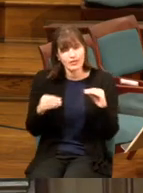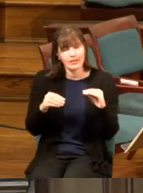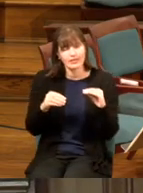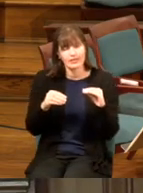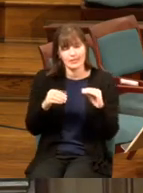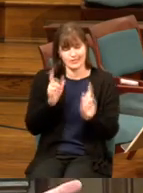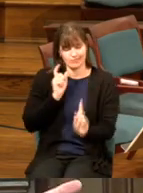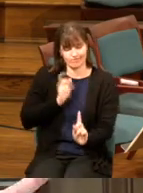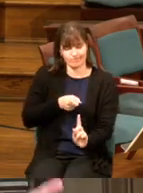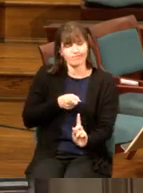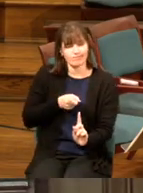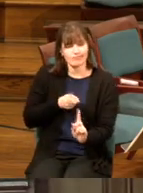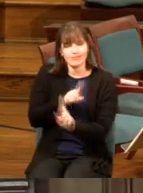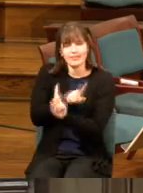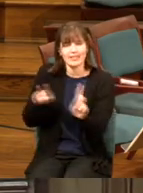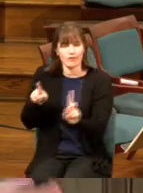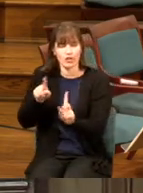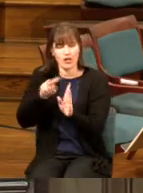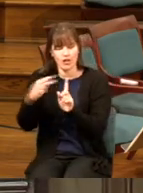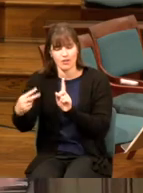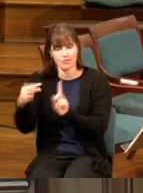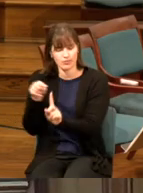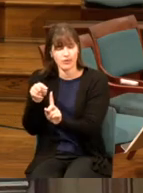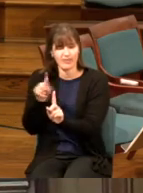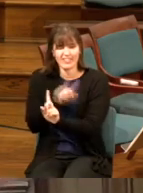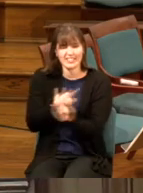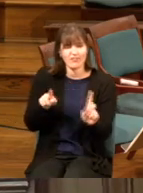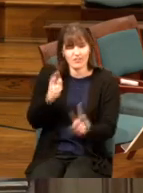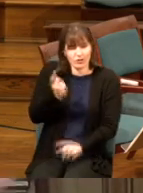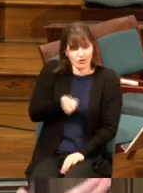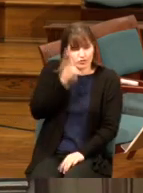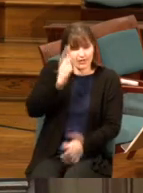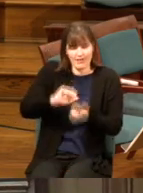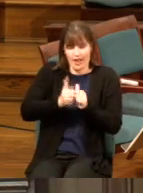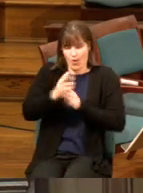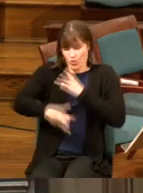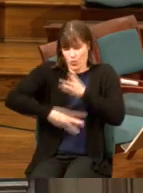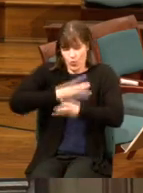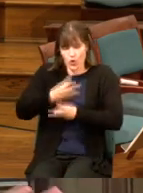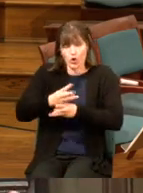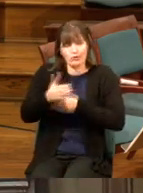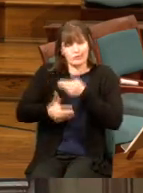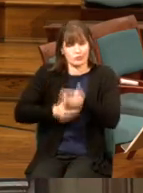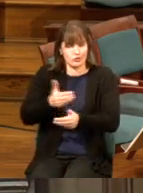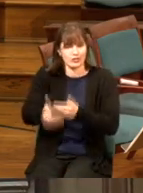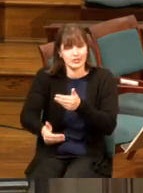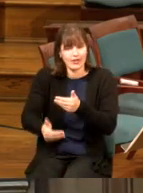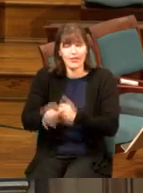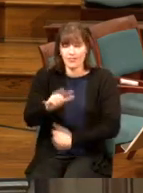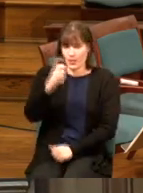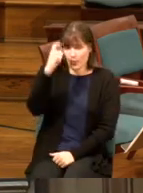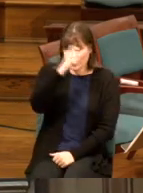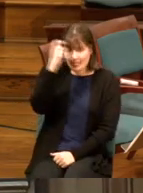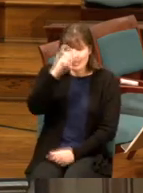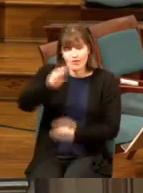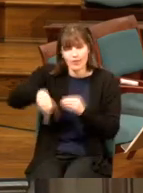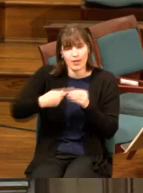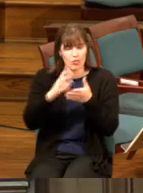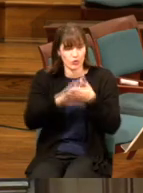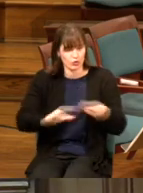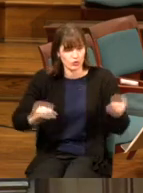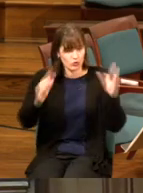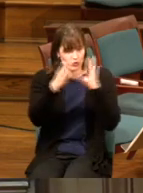a different understanding of how the world is ordered. The wisdom of